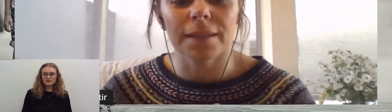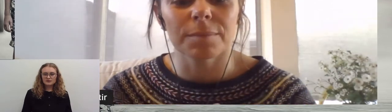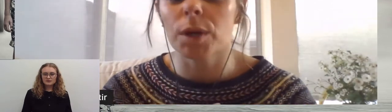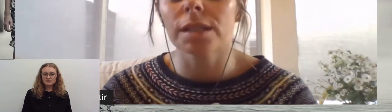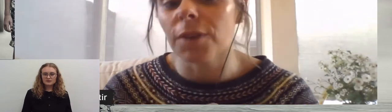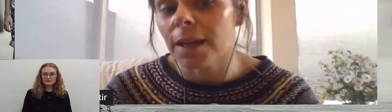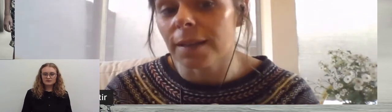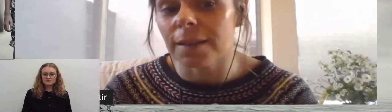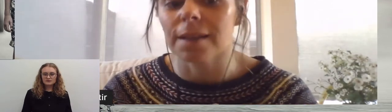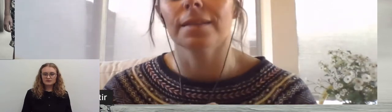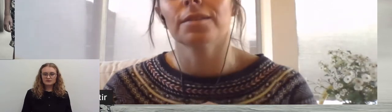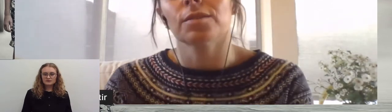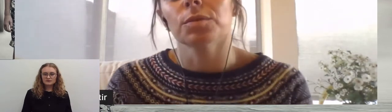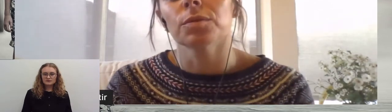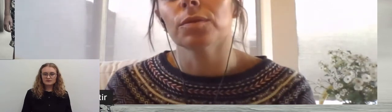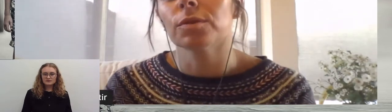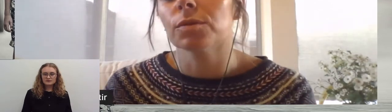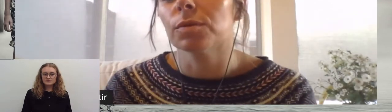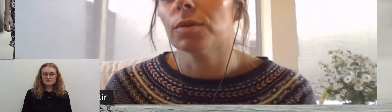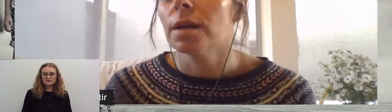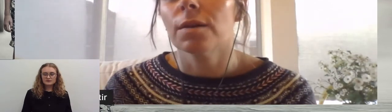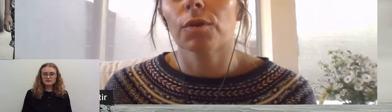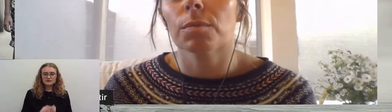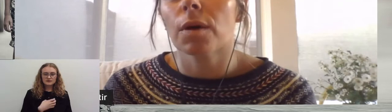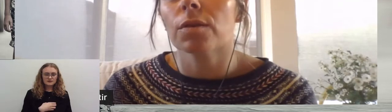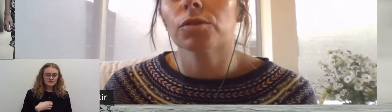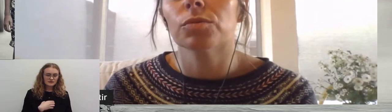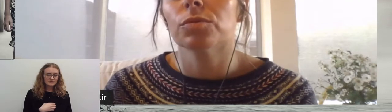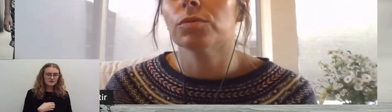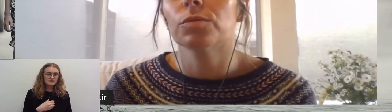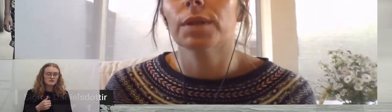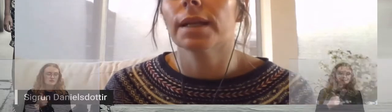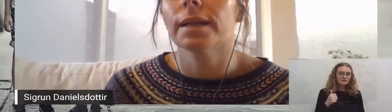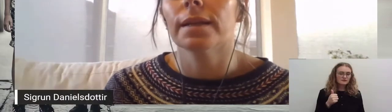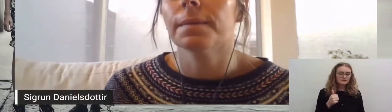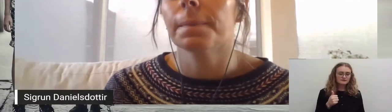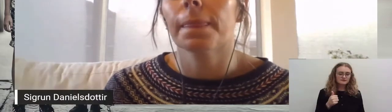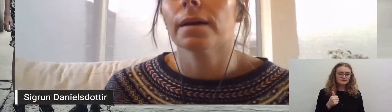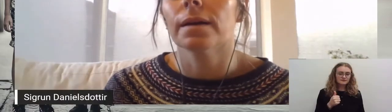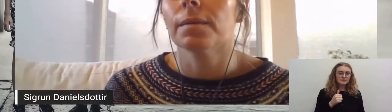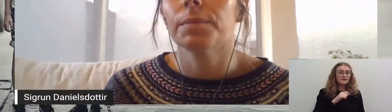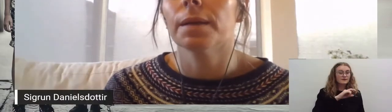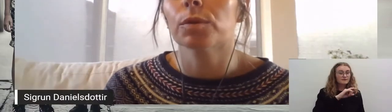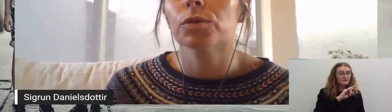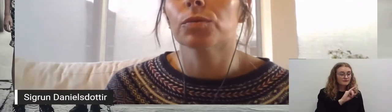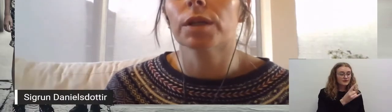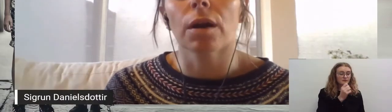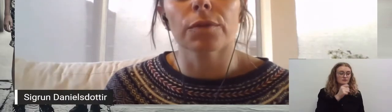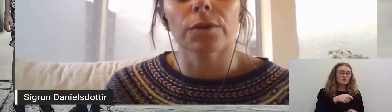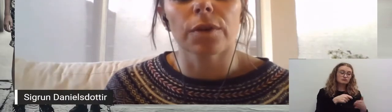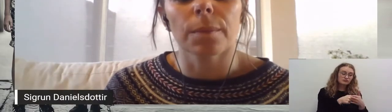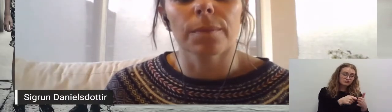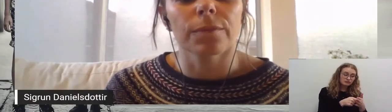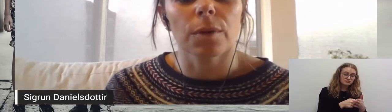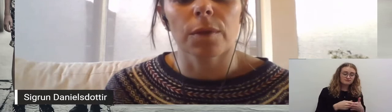be breastfed and to for the mother to really be able to